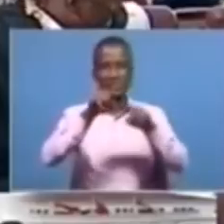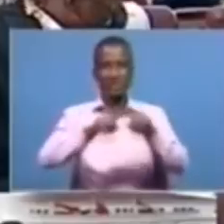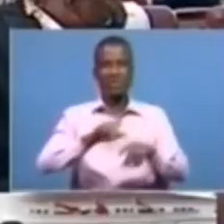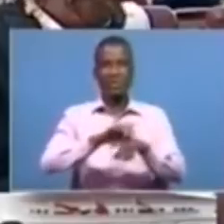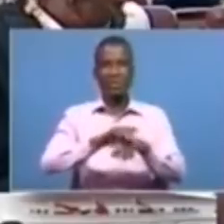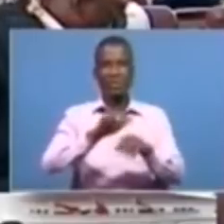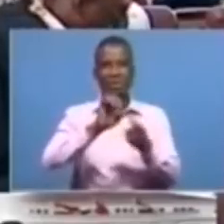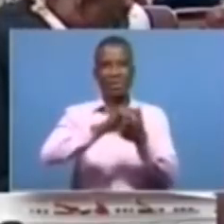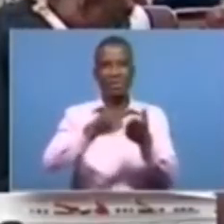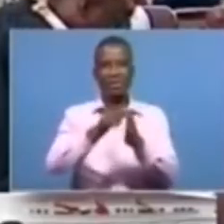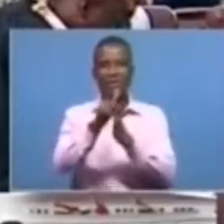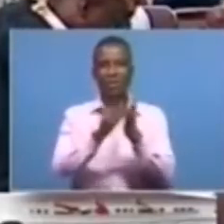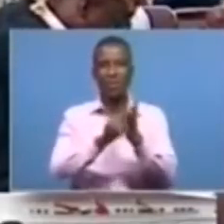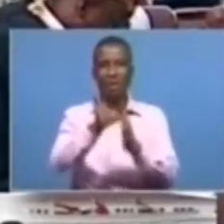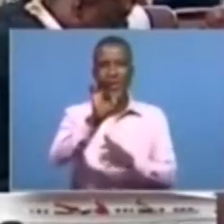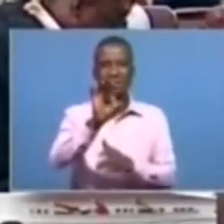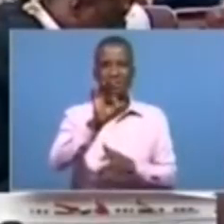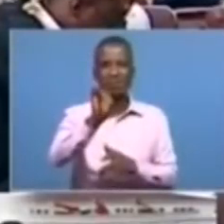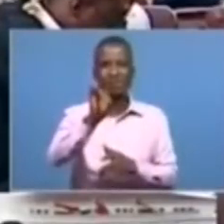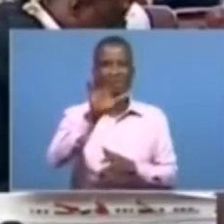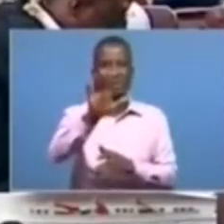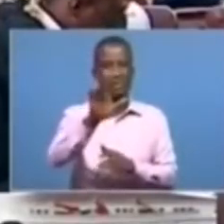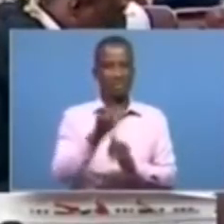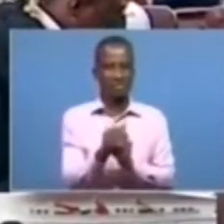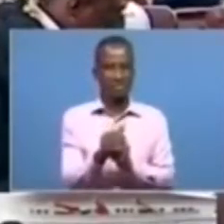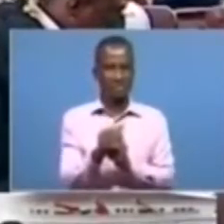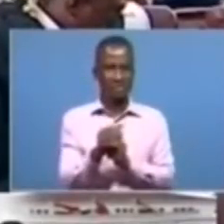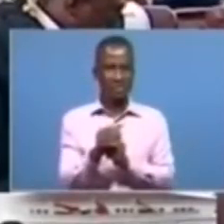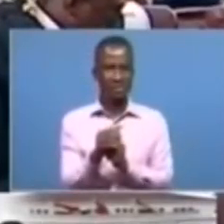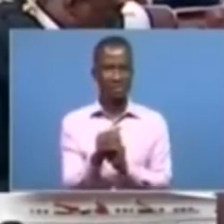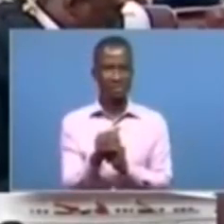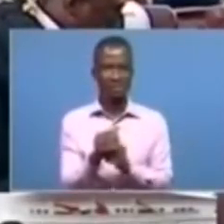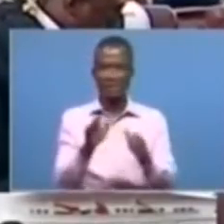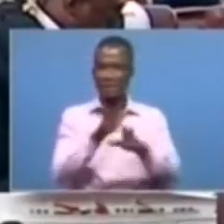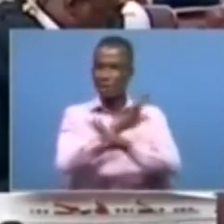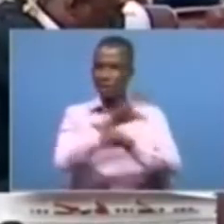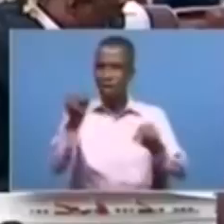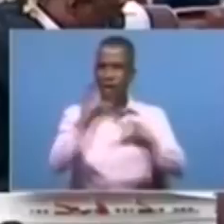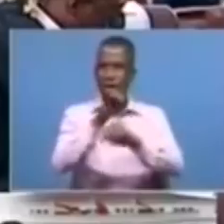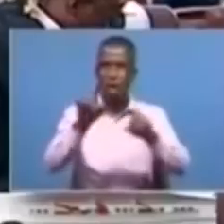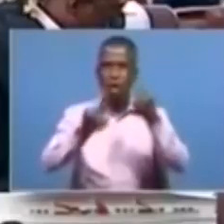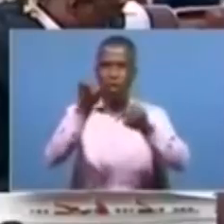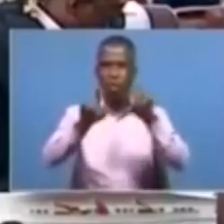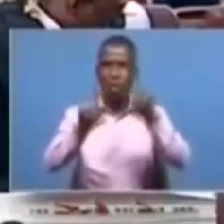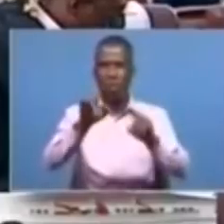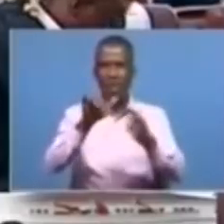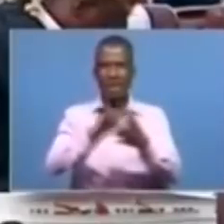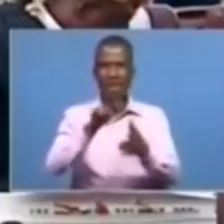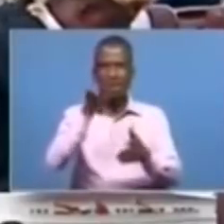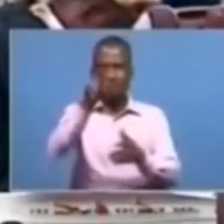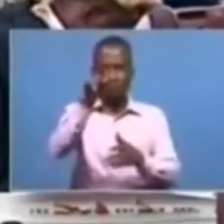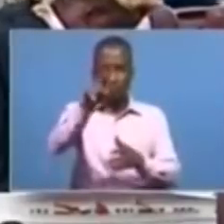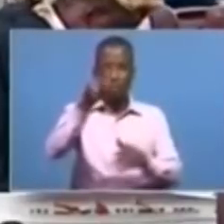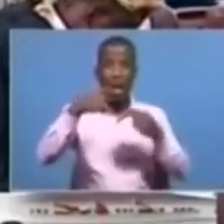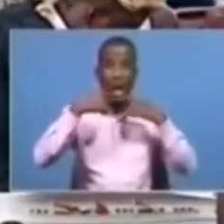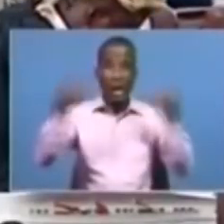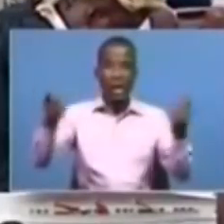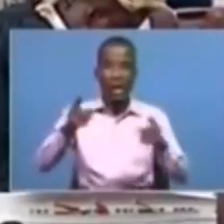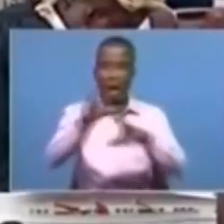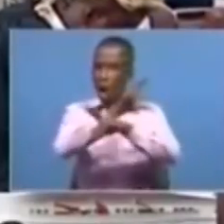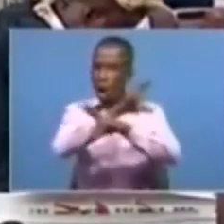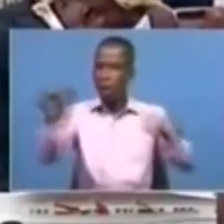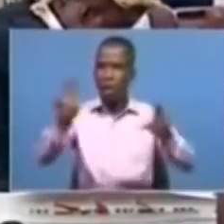1975 and has occasioned a grave miscarriage of justice. There's no question that in your lordship's ruling there is